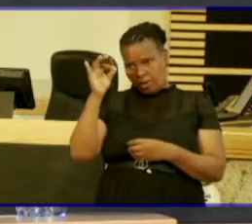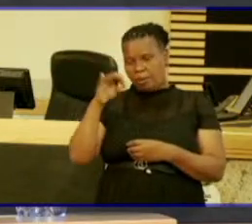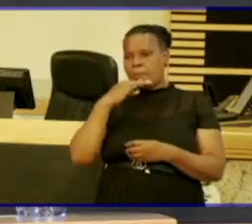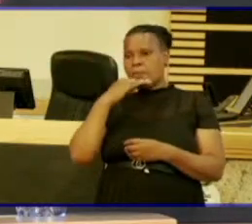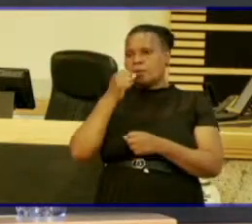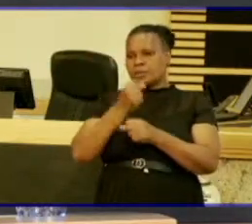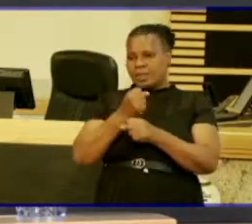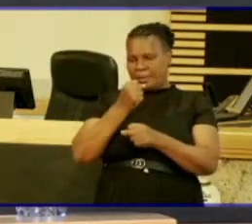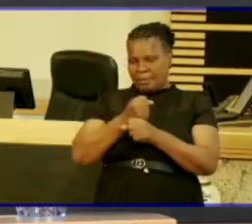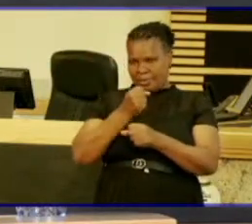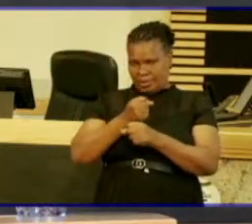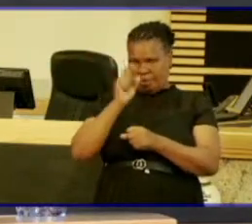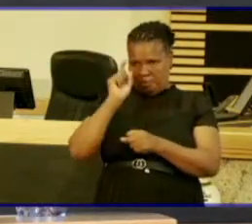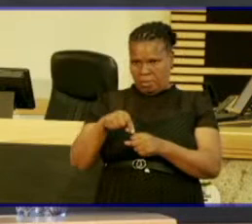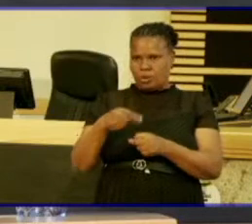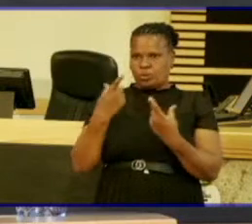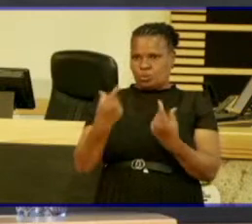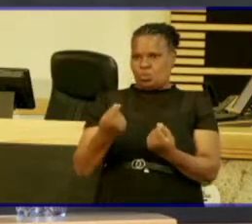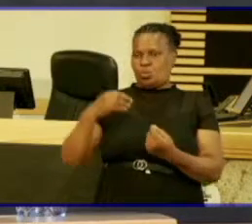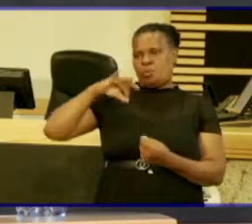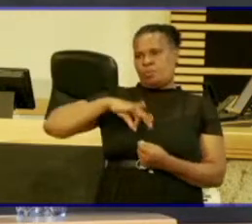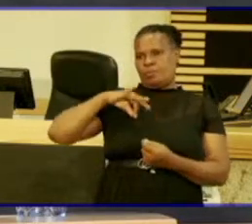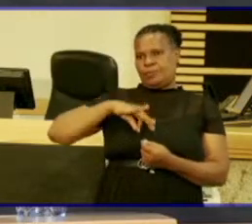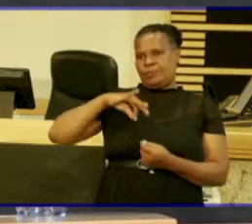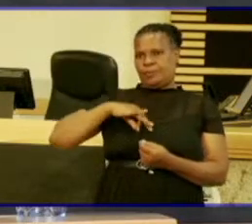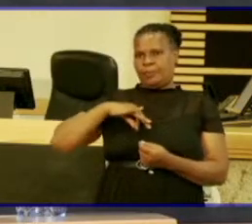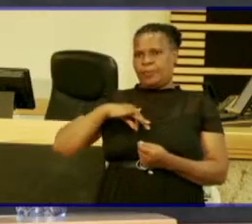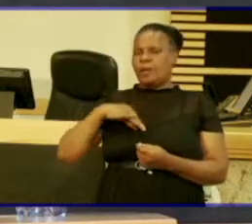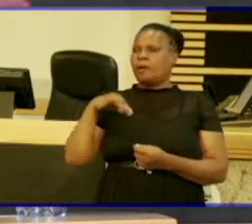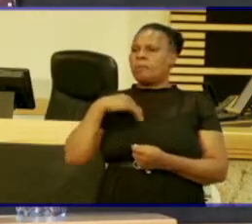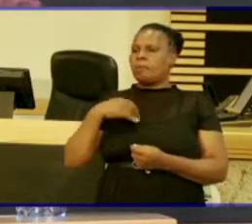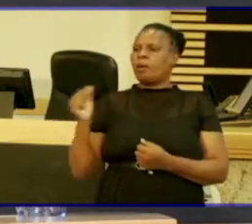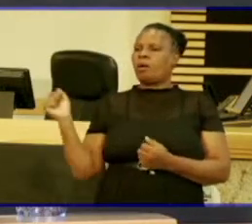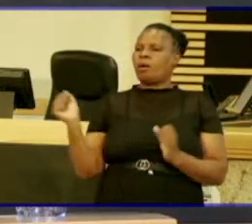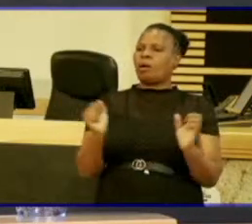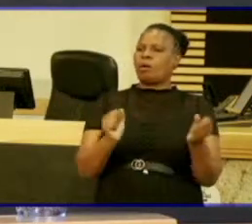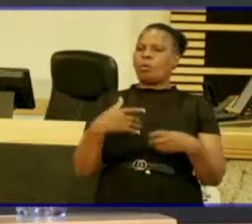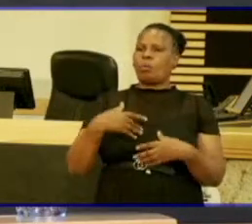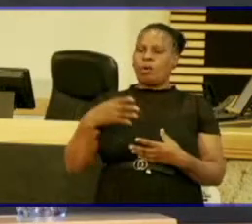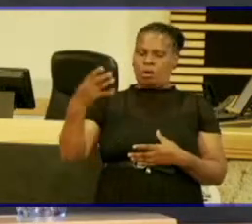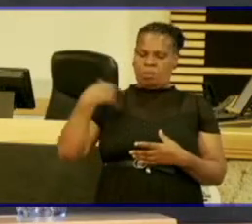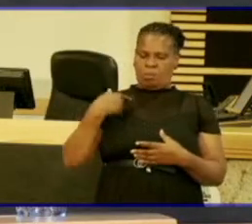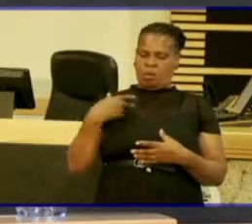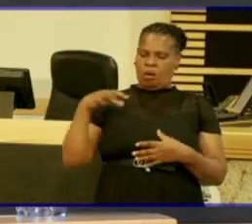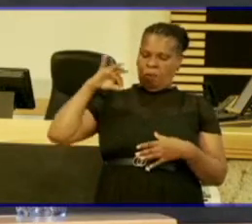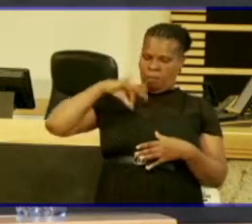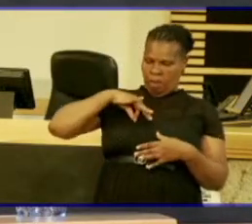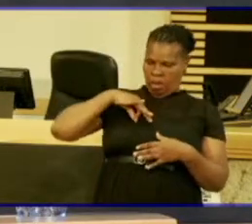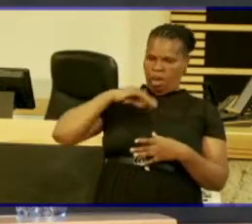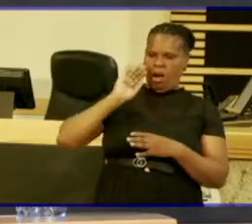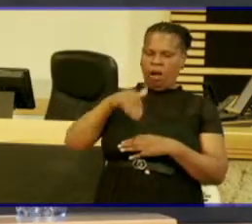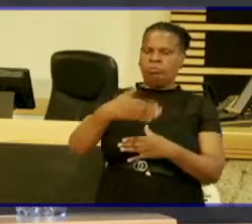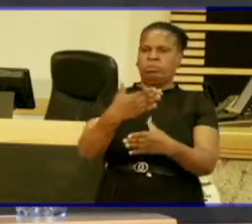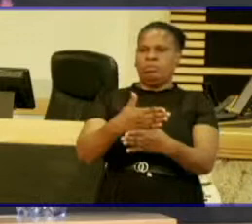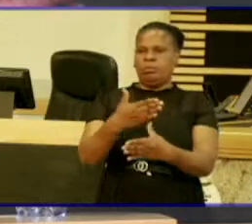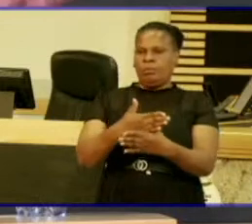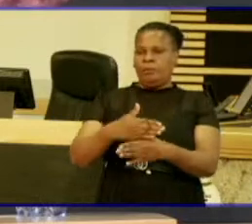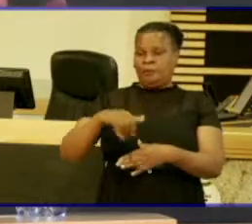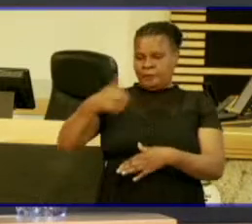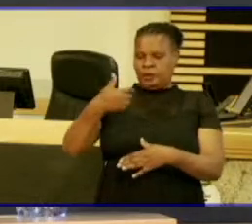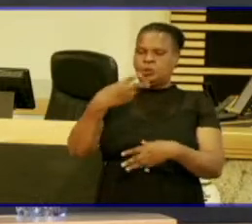baqeshelwe usebenza bamkele abaqeshelanga kwamkela basebenze